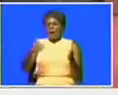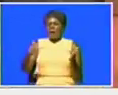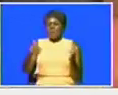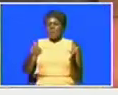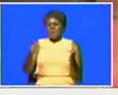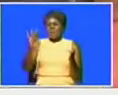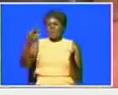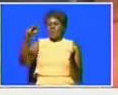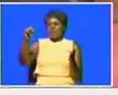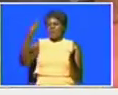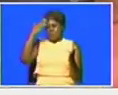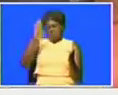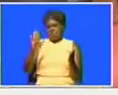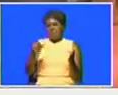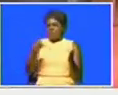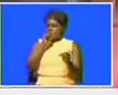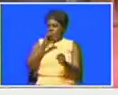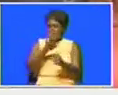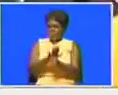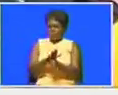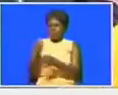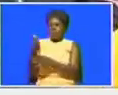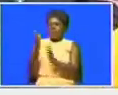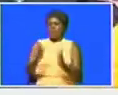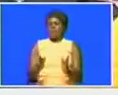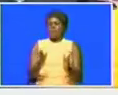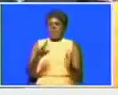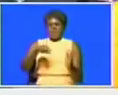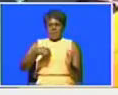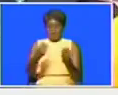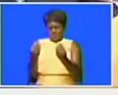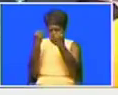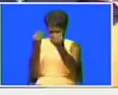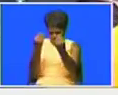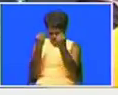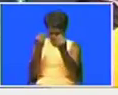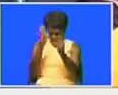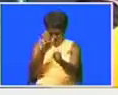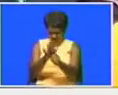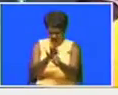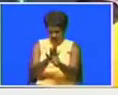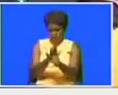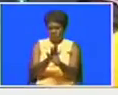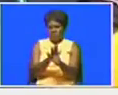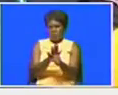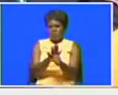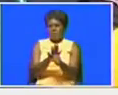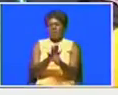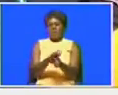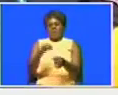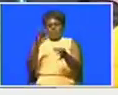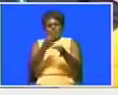programs. They now vow to be anti-FGM ambassadors. Hapa tumepata mafundisho mingi,